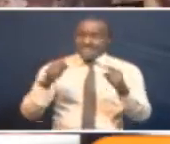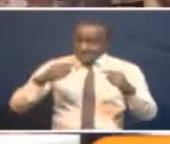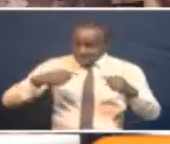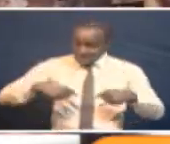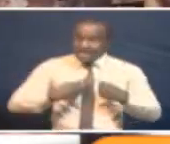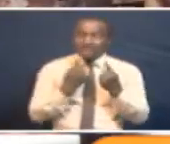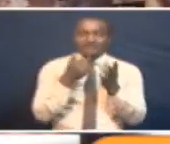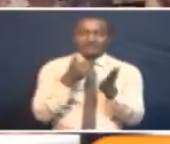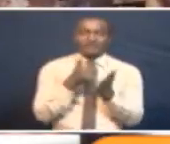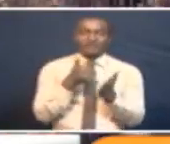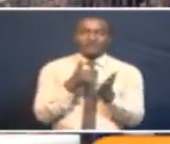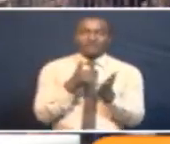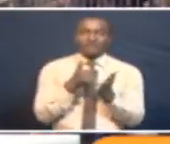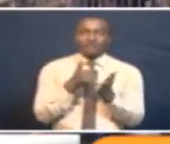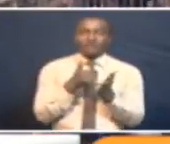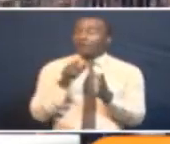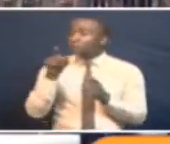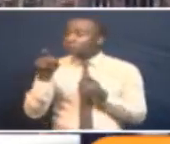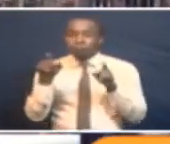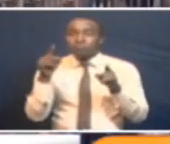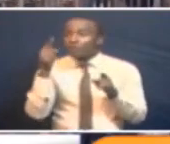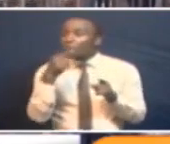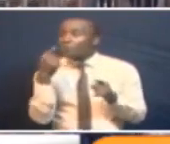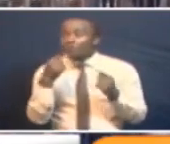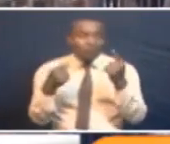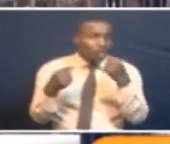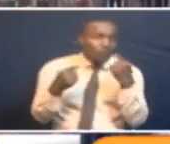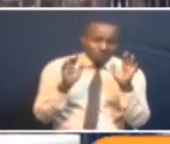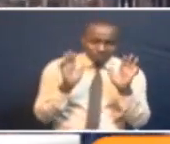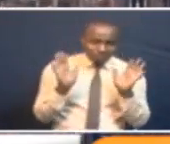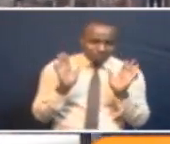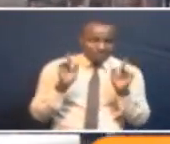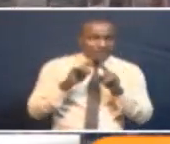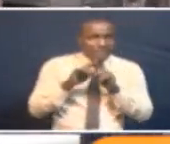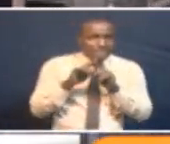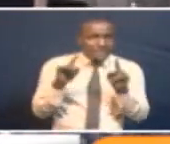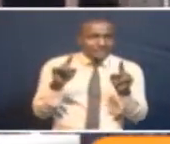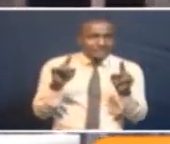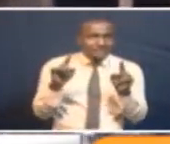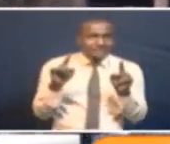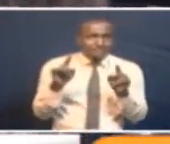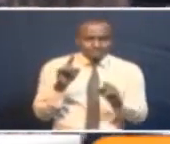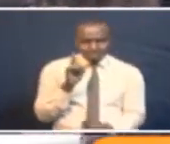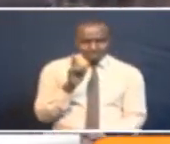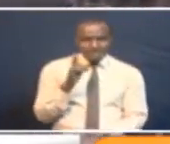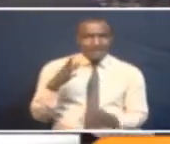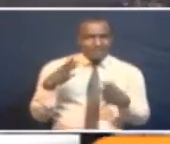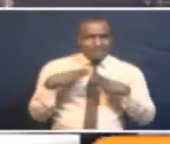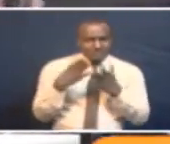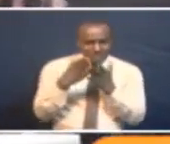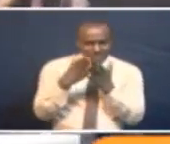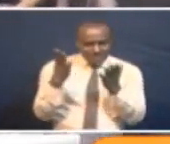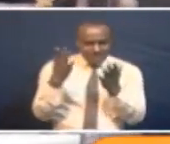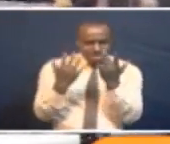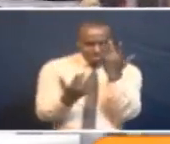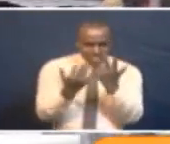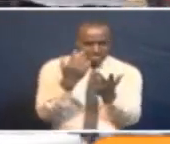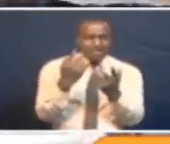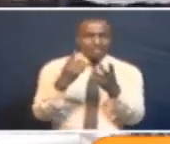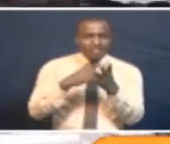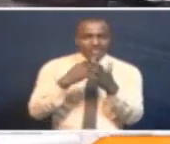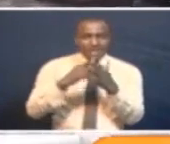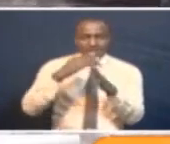Though not pointing a finger, traders now believe that some of their colleagues play insurance compensation games at the expense of fellow